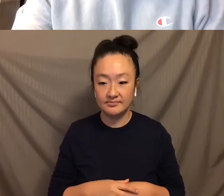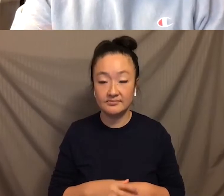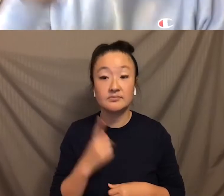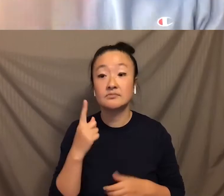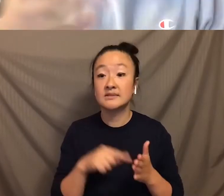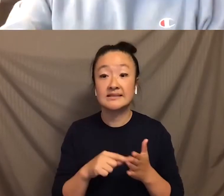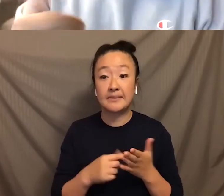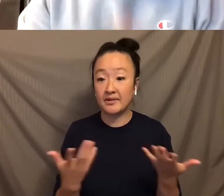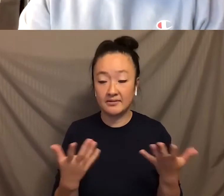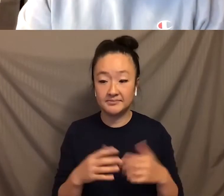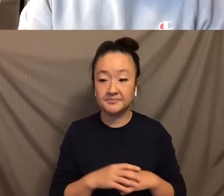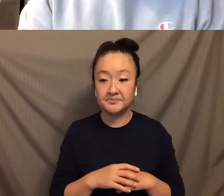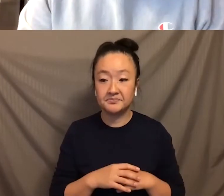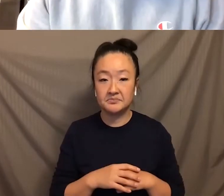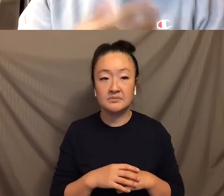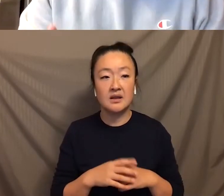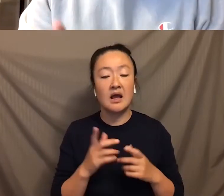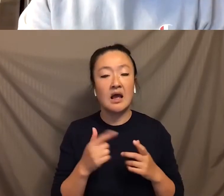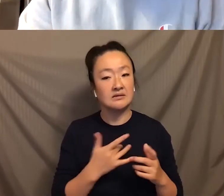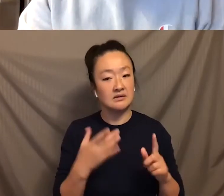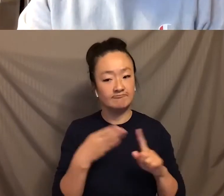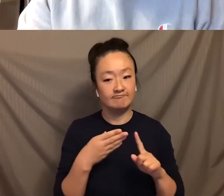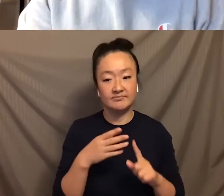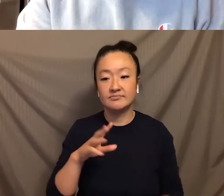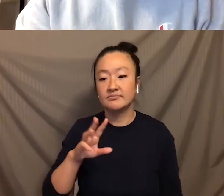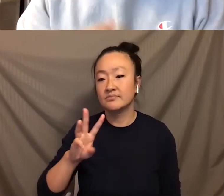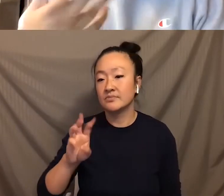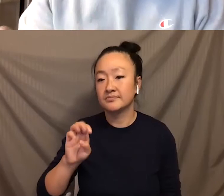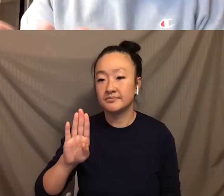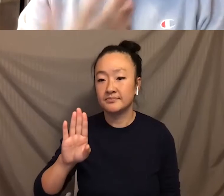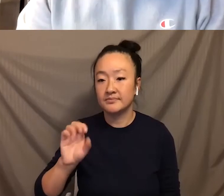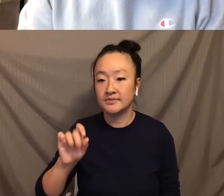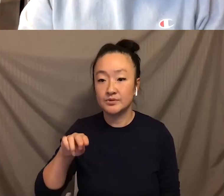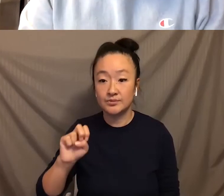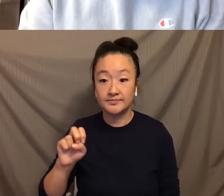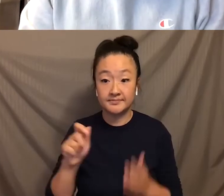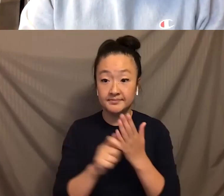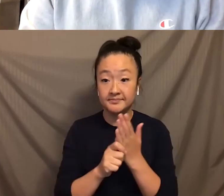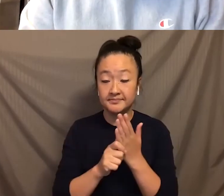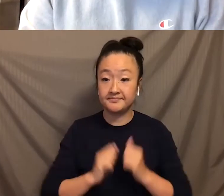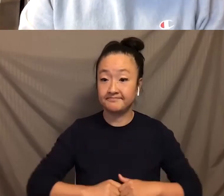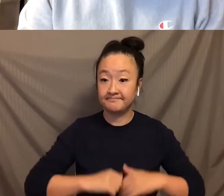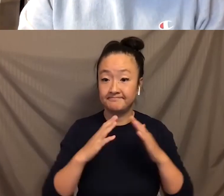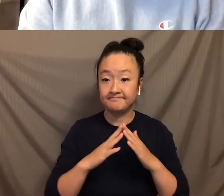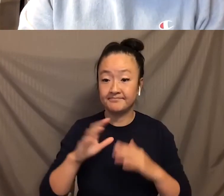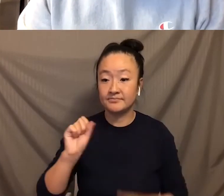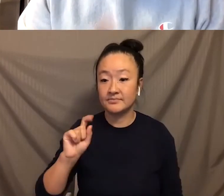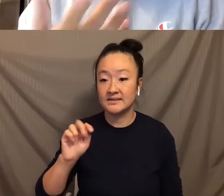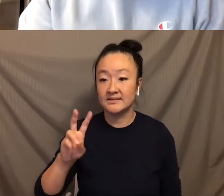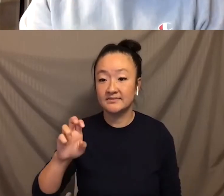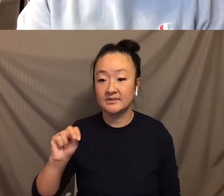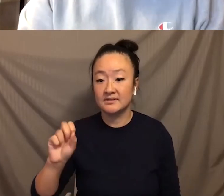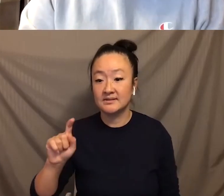example that I point to often is Whetstone magazine, which was founded by Steven Satterfield,